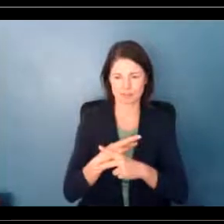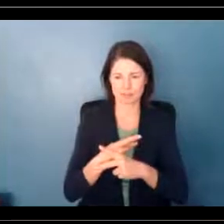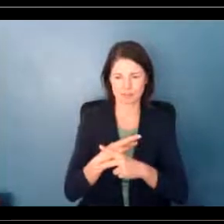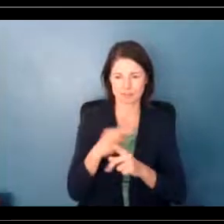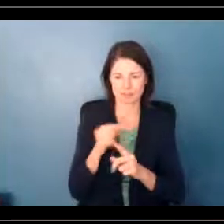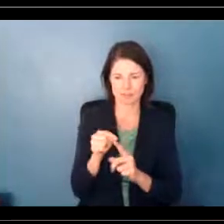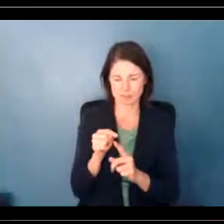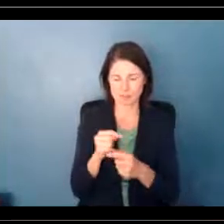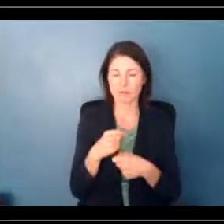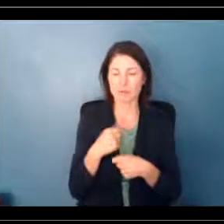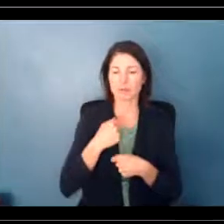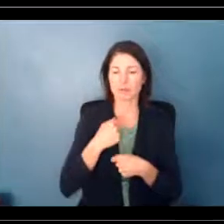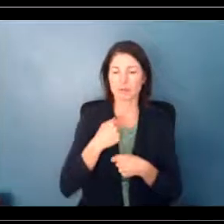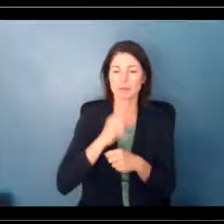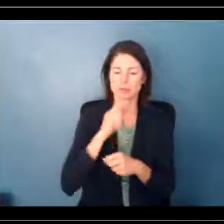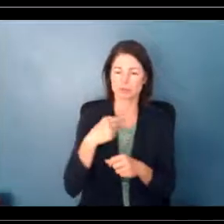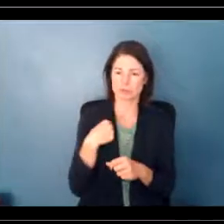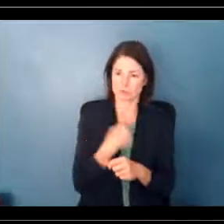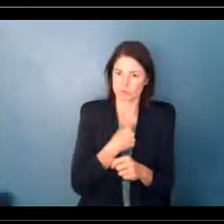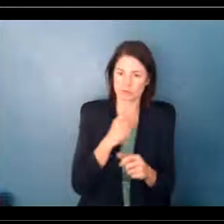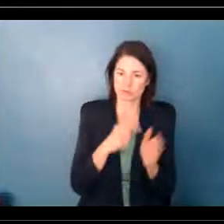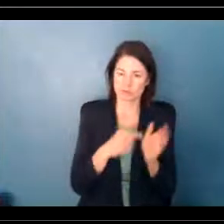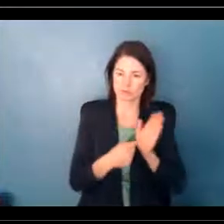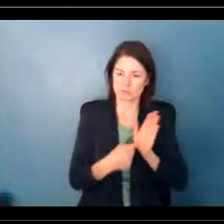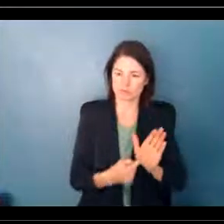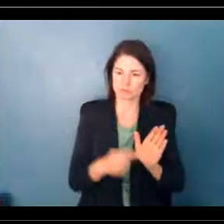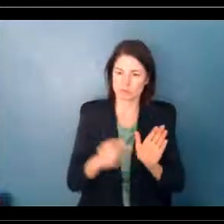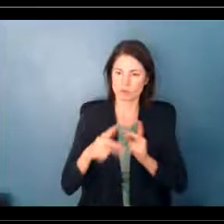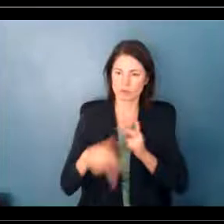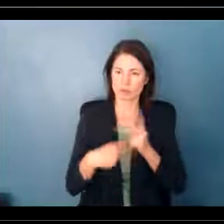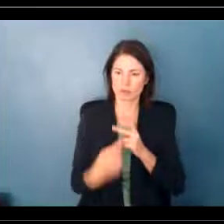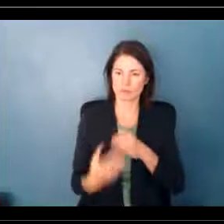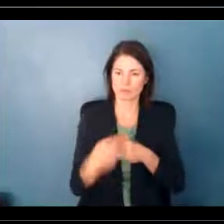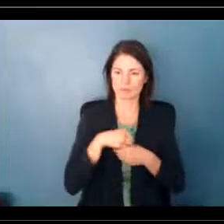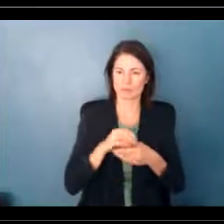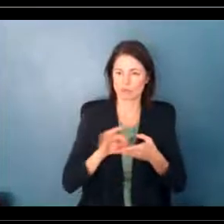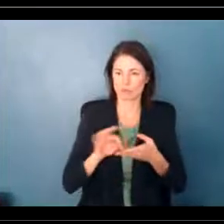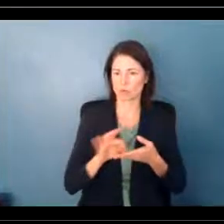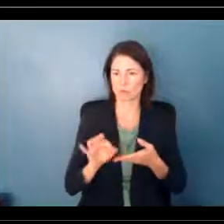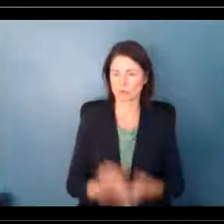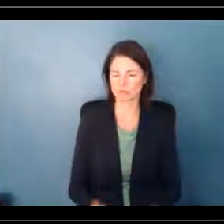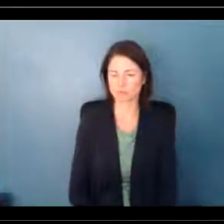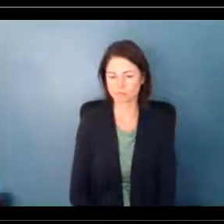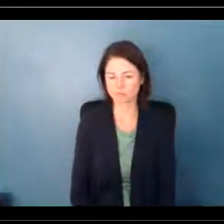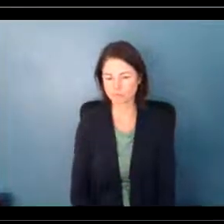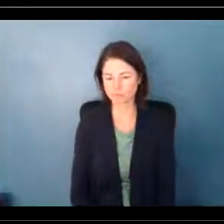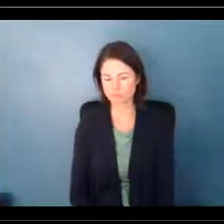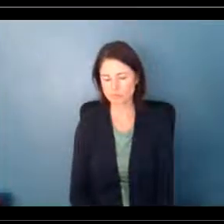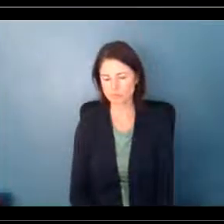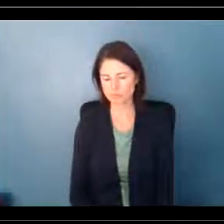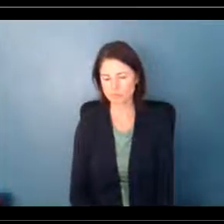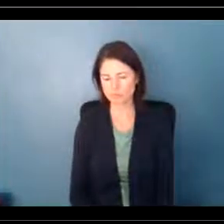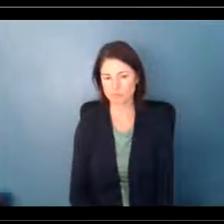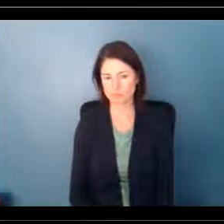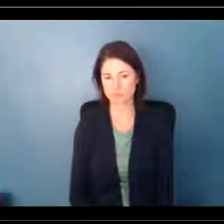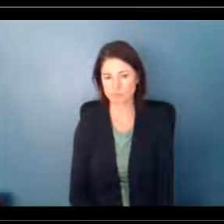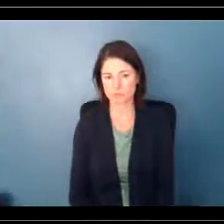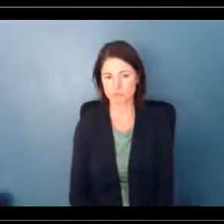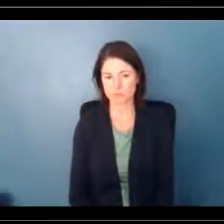sure that we're reflecting those project types in our scoring. But also we want to really emphasize from a